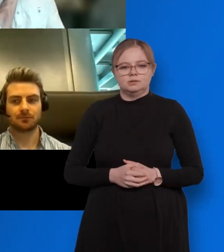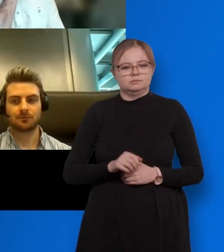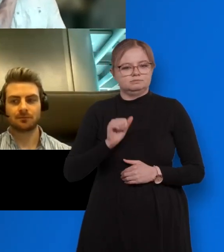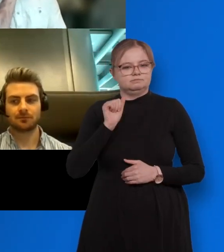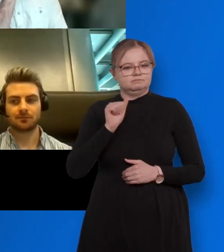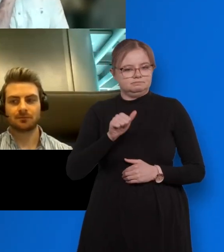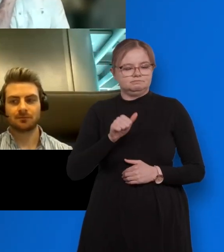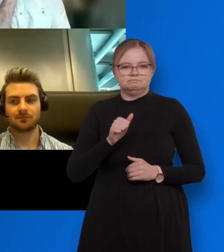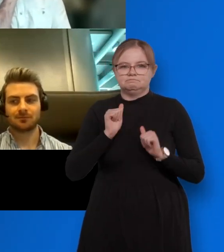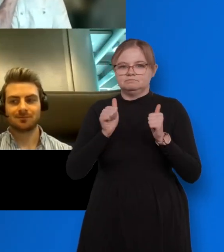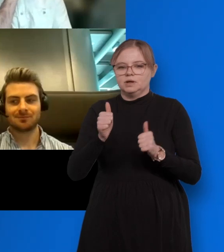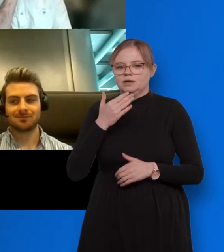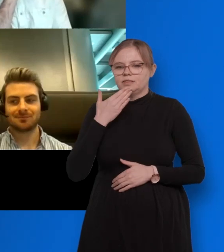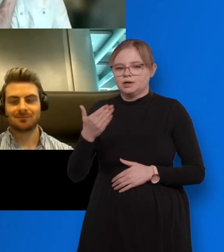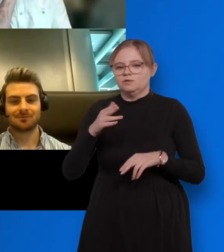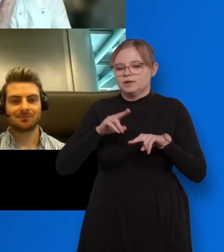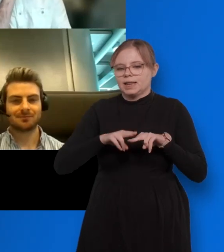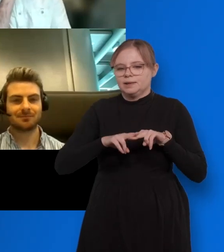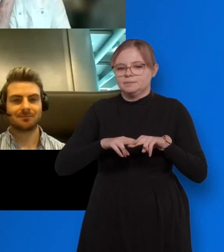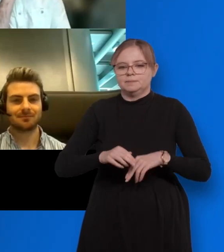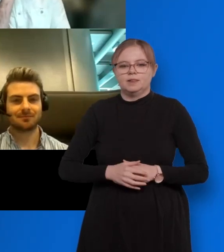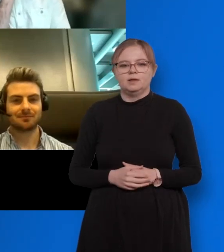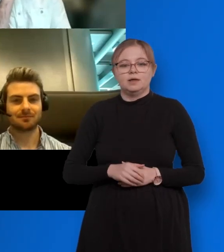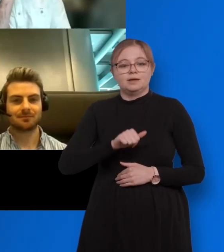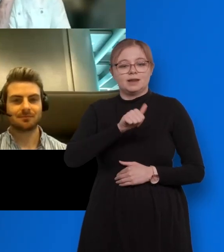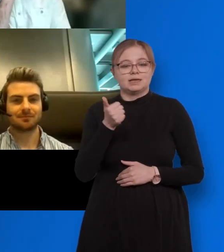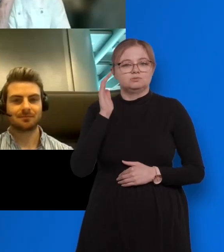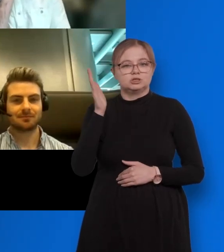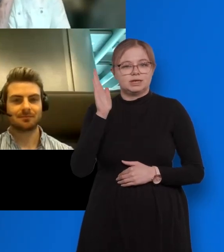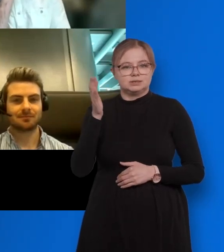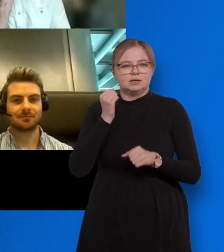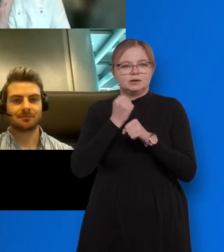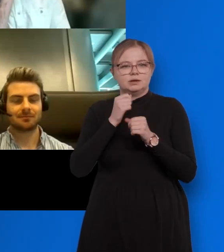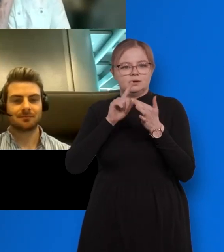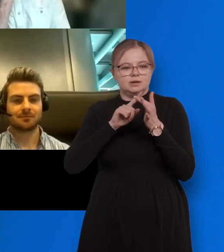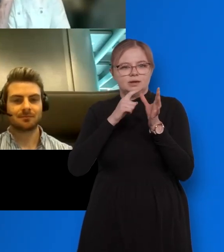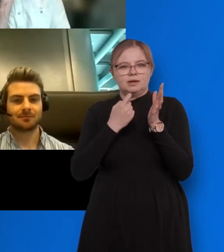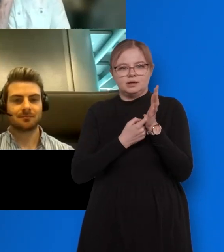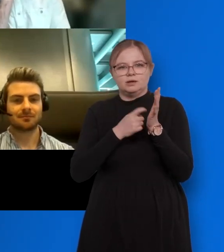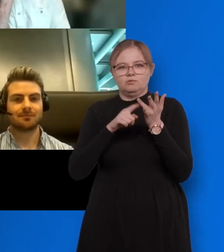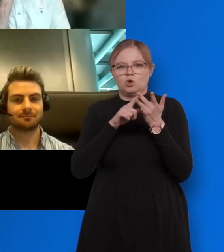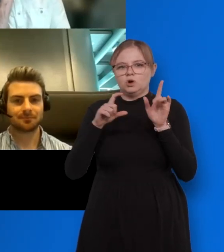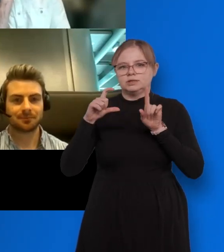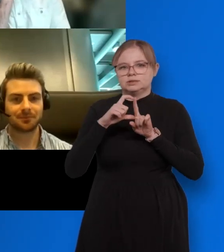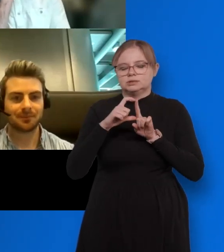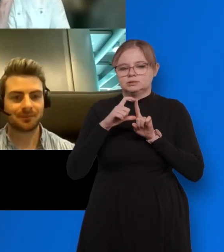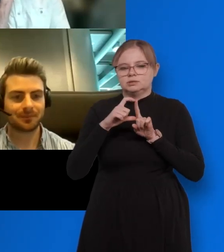exactly what, thank you, Fenella, I wanted to say. Okay, our next presenter is Gearoid.